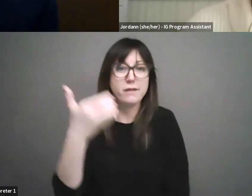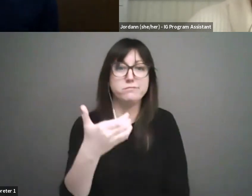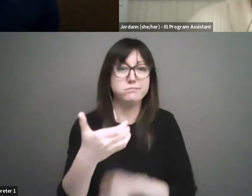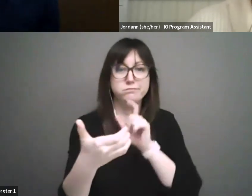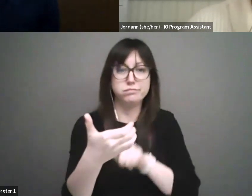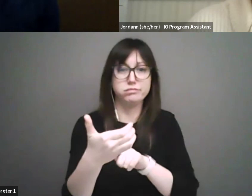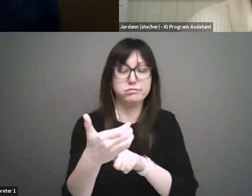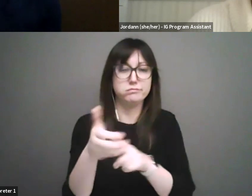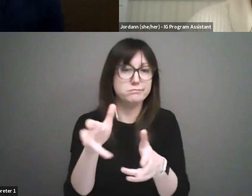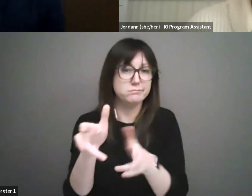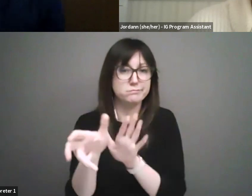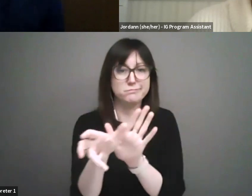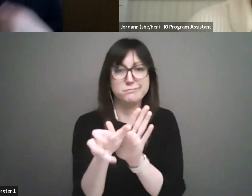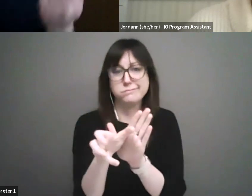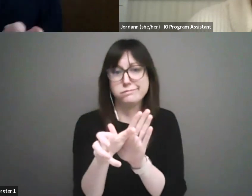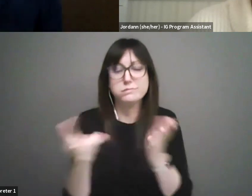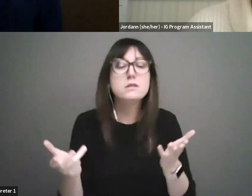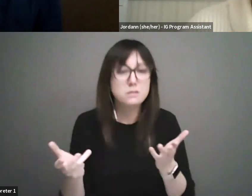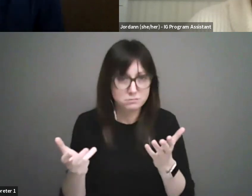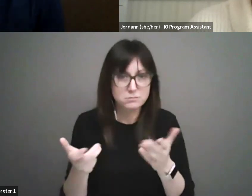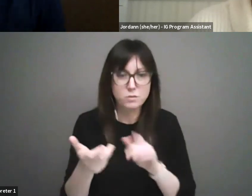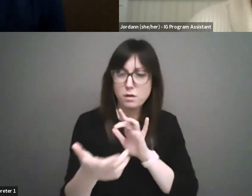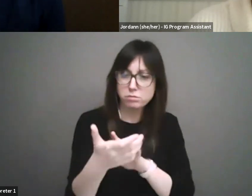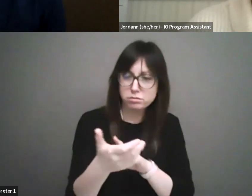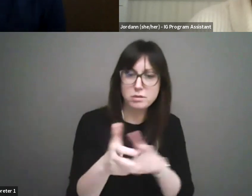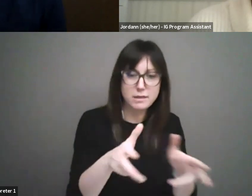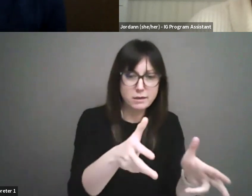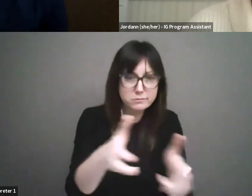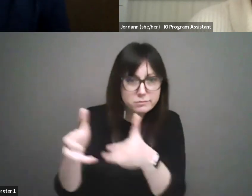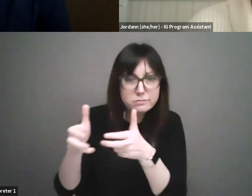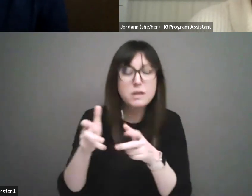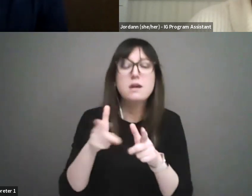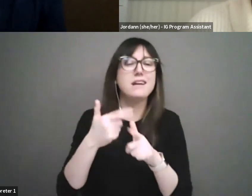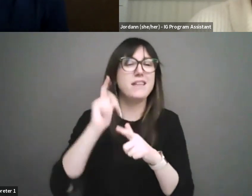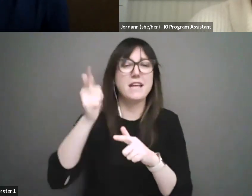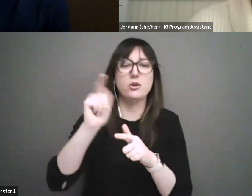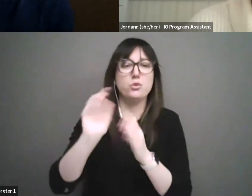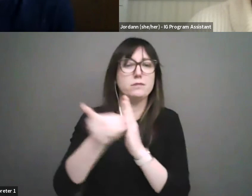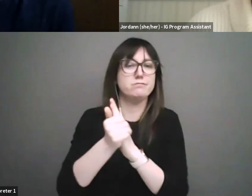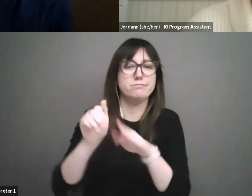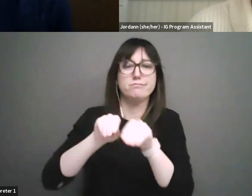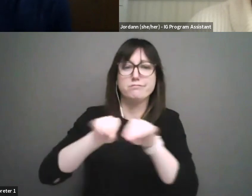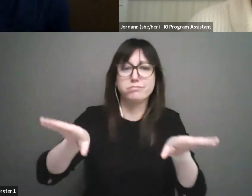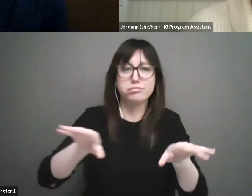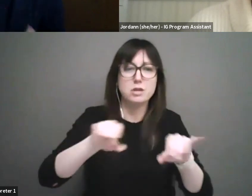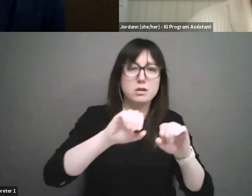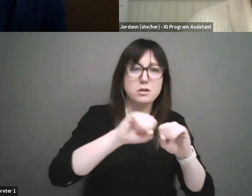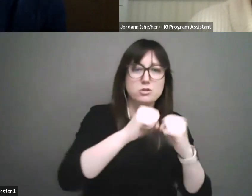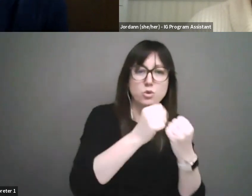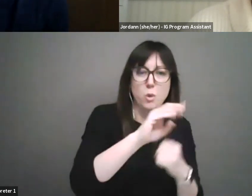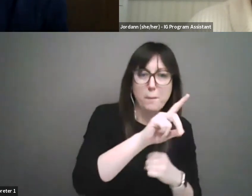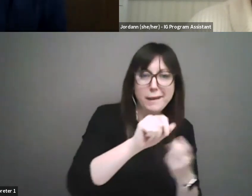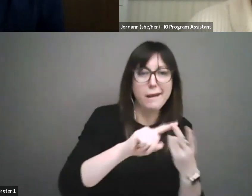the same, record your video, and then it gives you the options to share to email, social, everything that Jacob showed